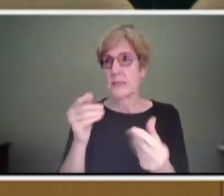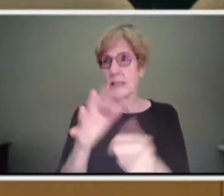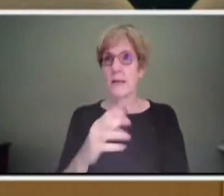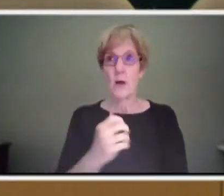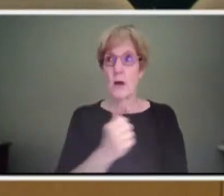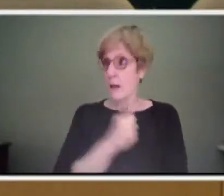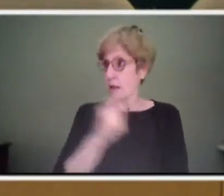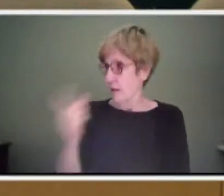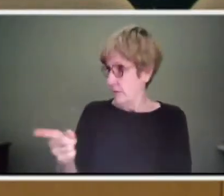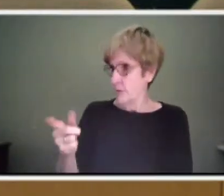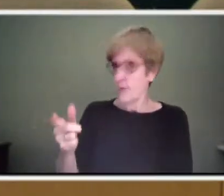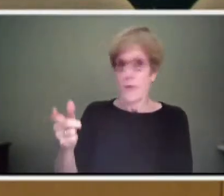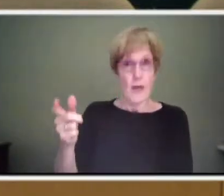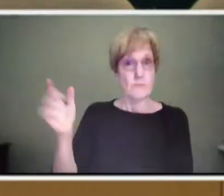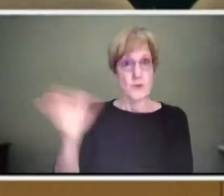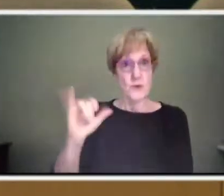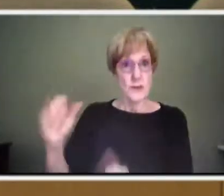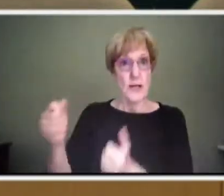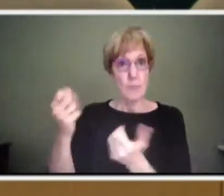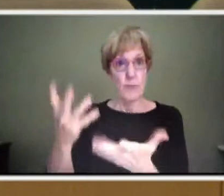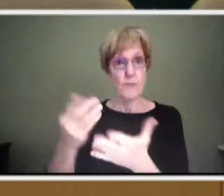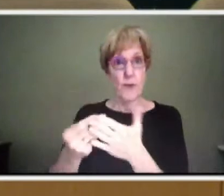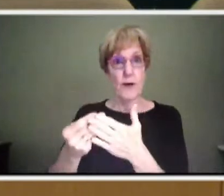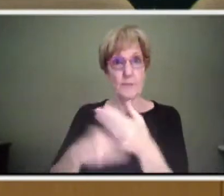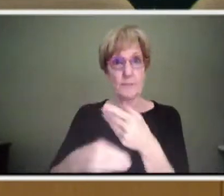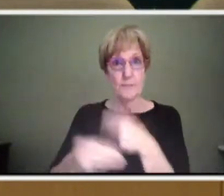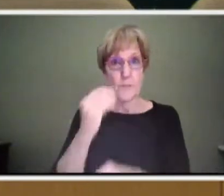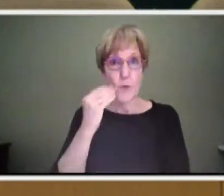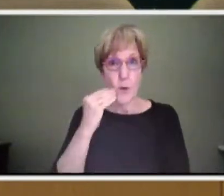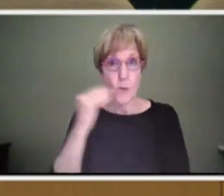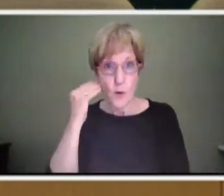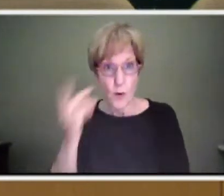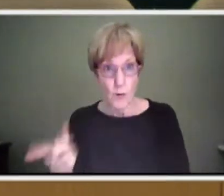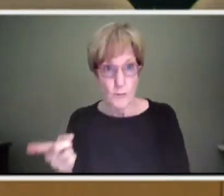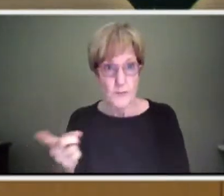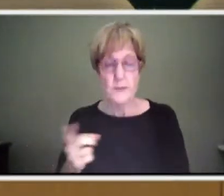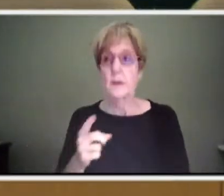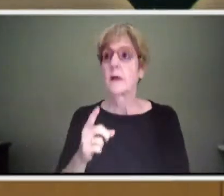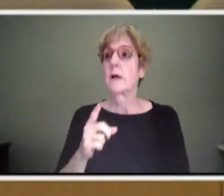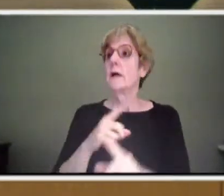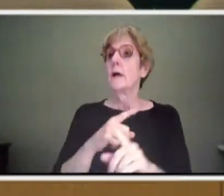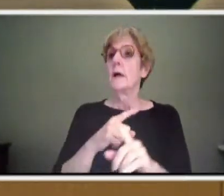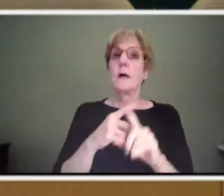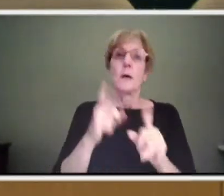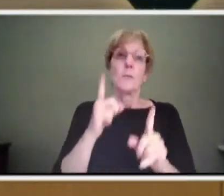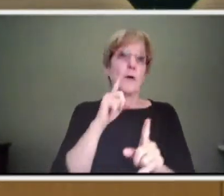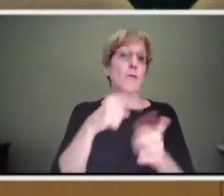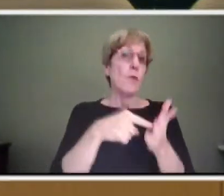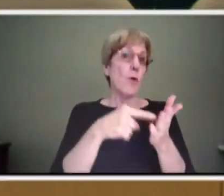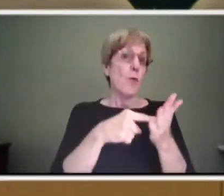some affordable units in the area. As far as units in the area, certainly